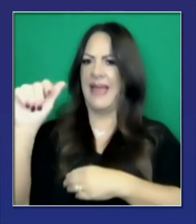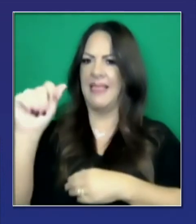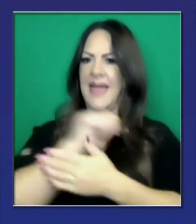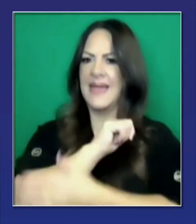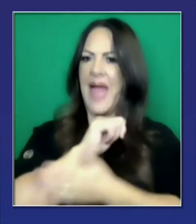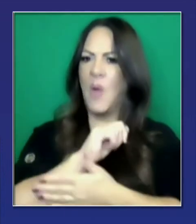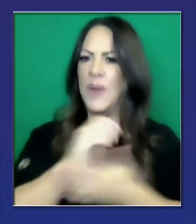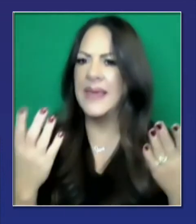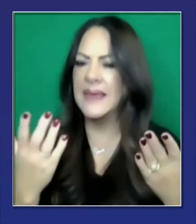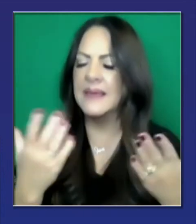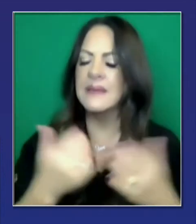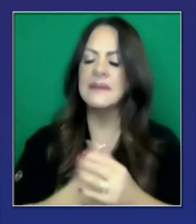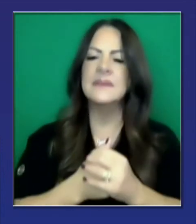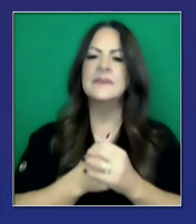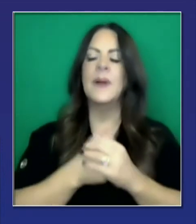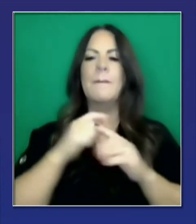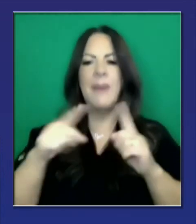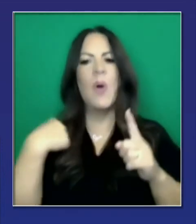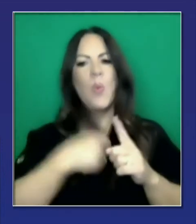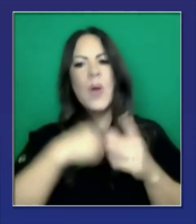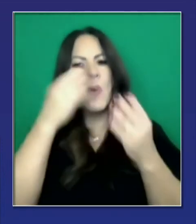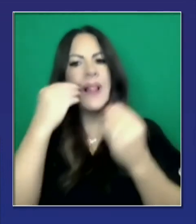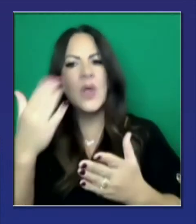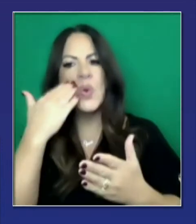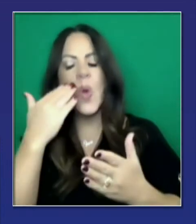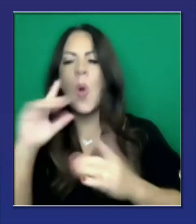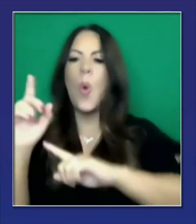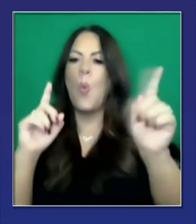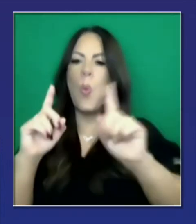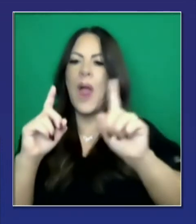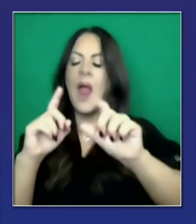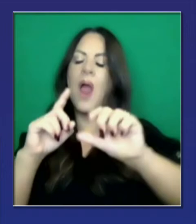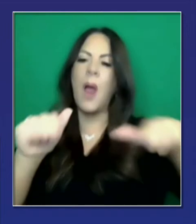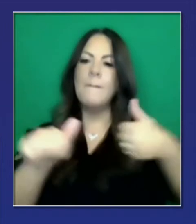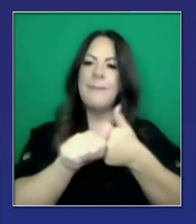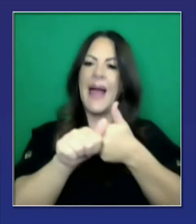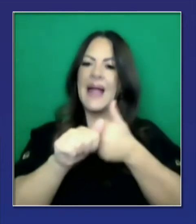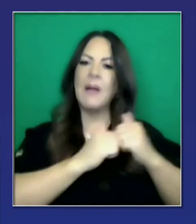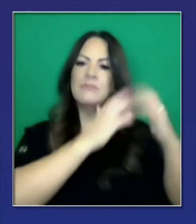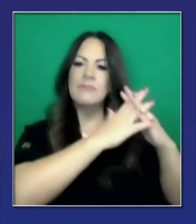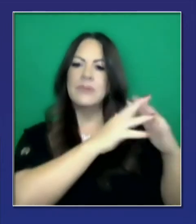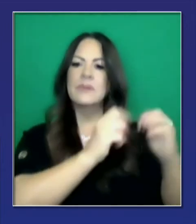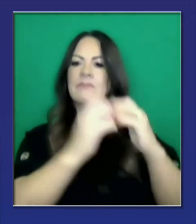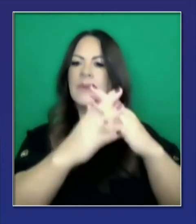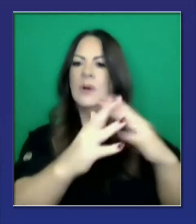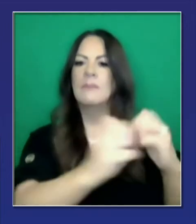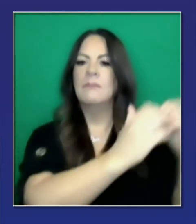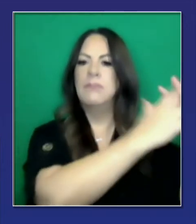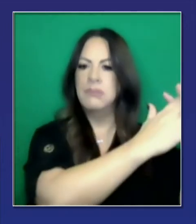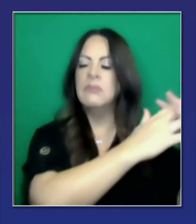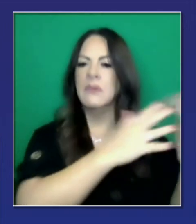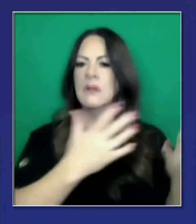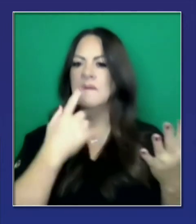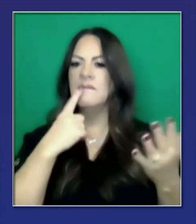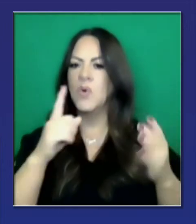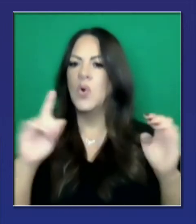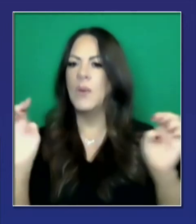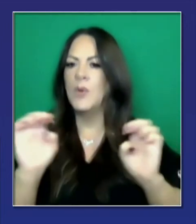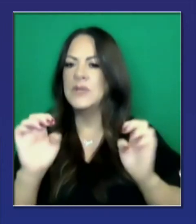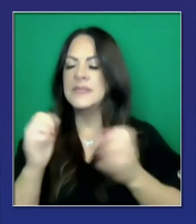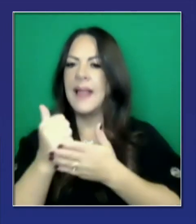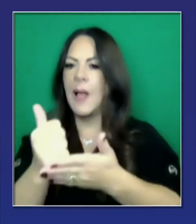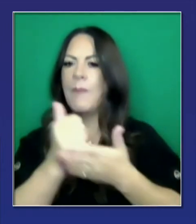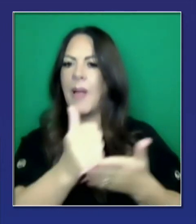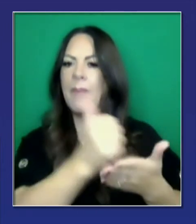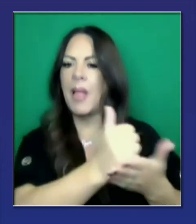mutual aid, and we'll update you on some of those efforts on staffing that we've been deploying over the course of last many, many